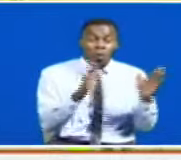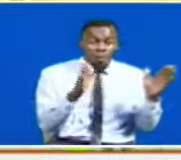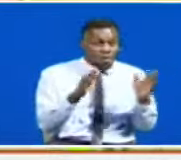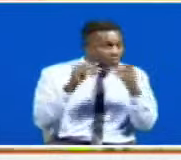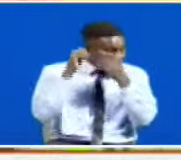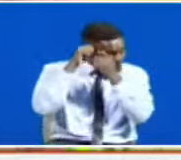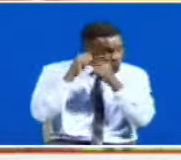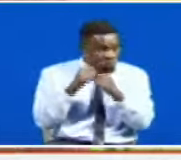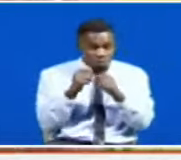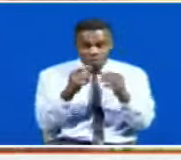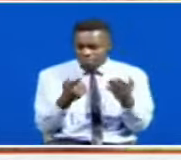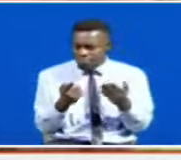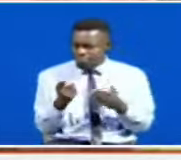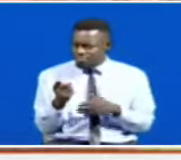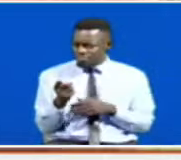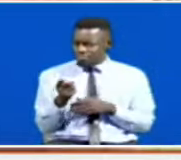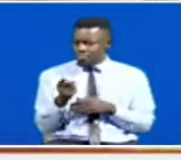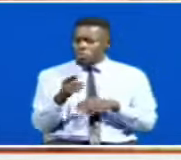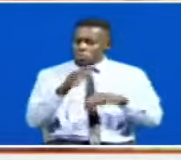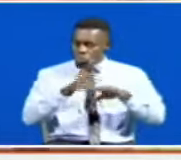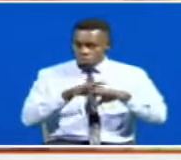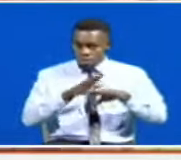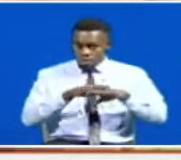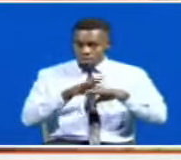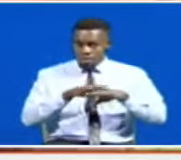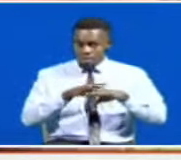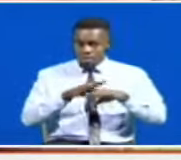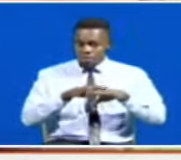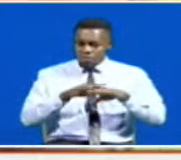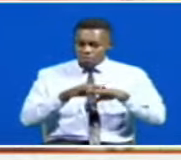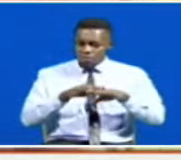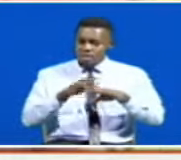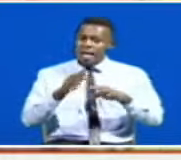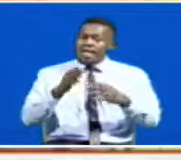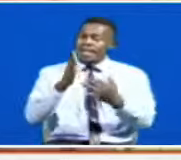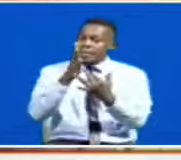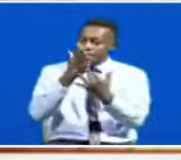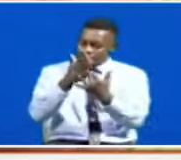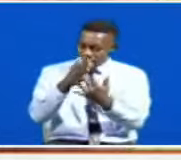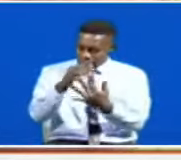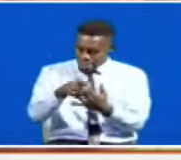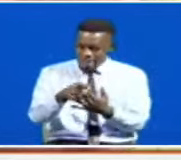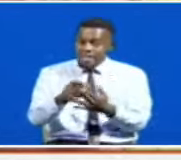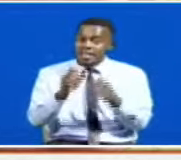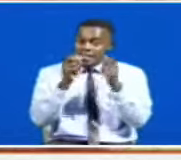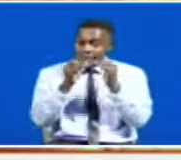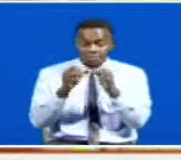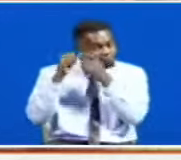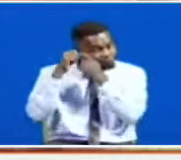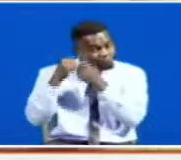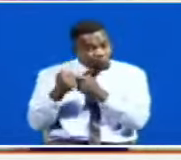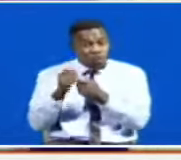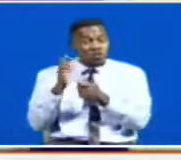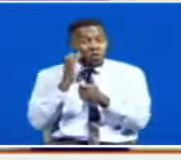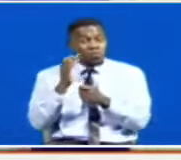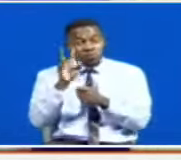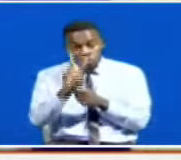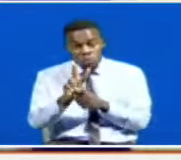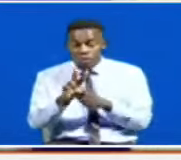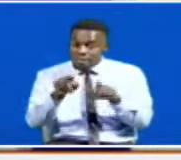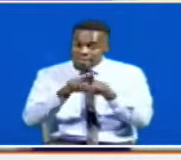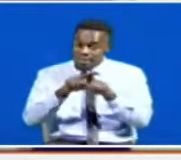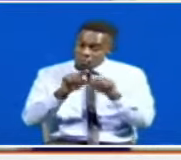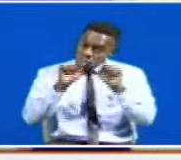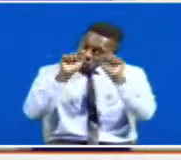will say, oh, good. Here I'm going to put it in the middle now of these three people.